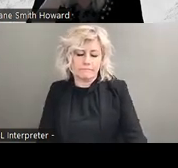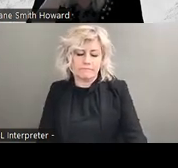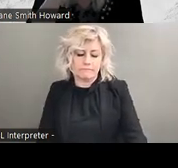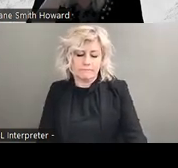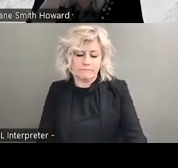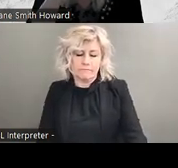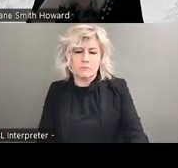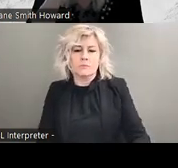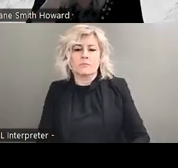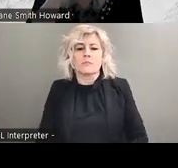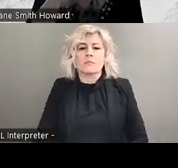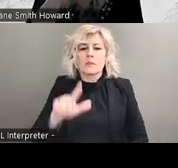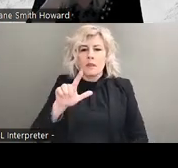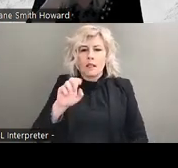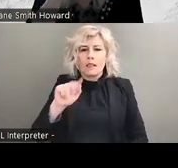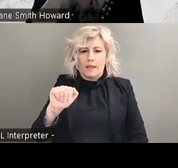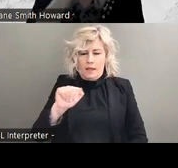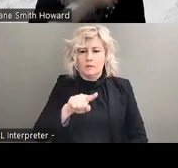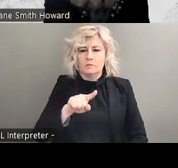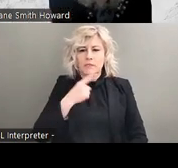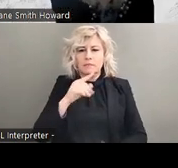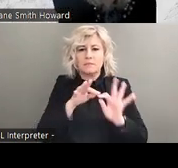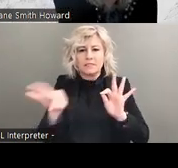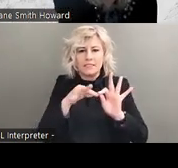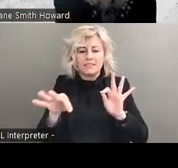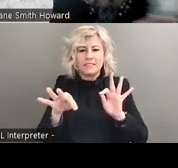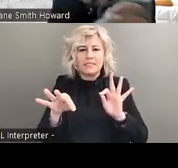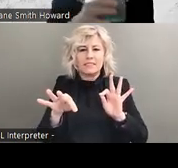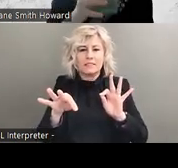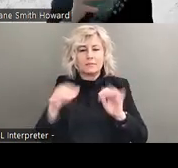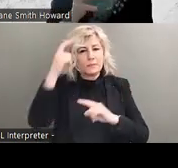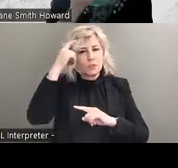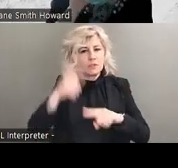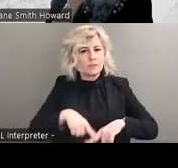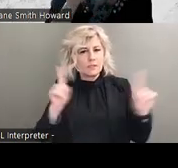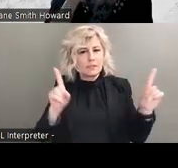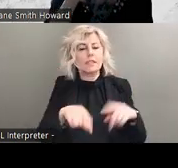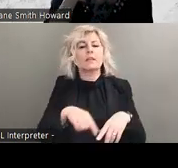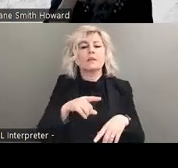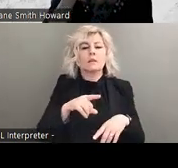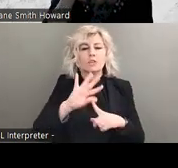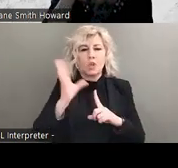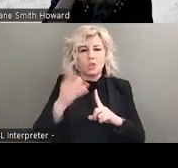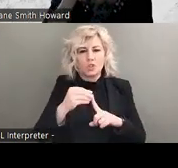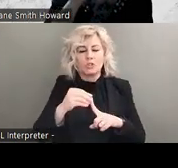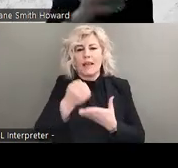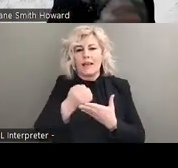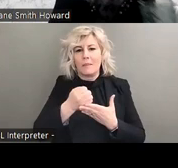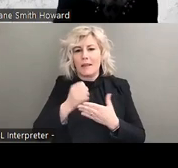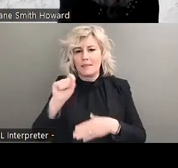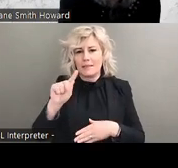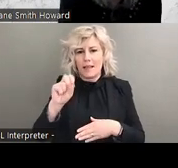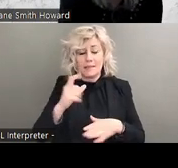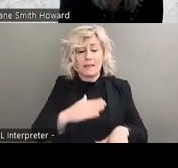And Lena raises from Connecticut, language, neurodiversity, race, culture, and economic status is a barrier for our